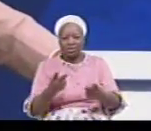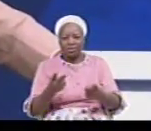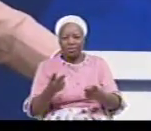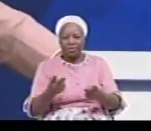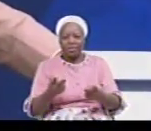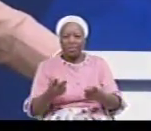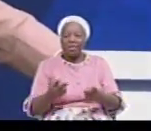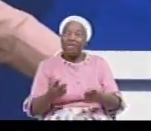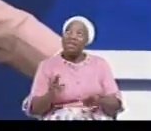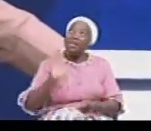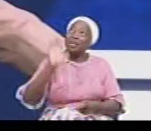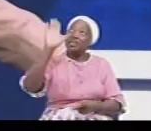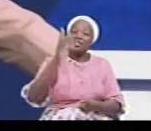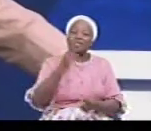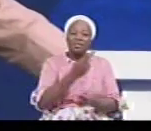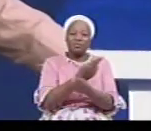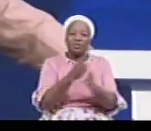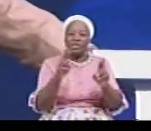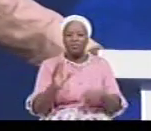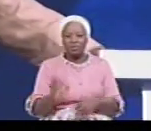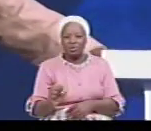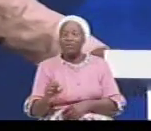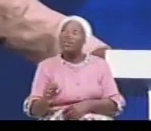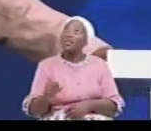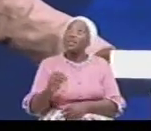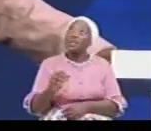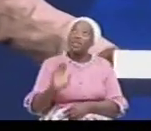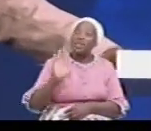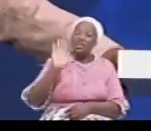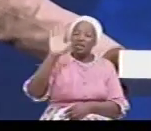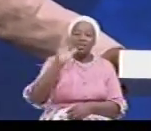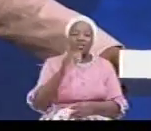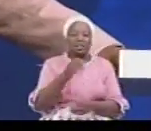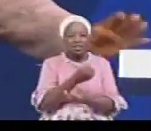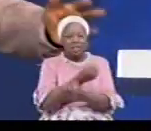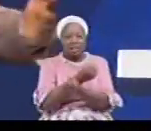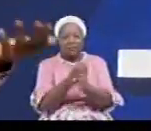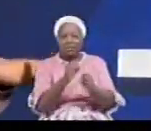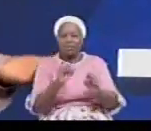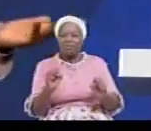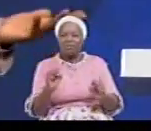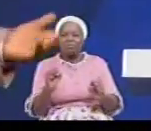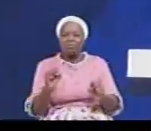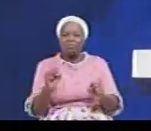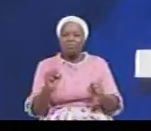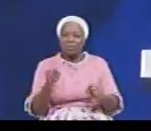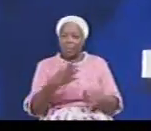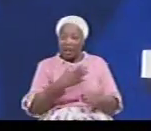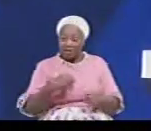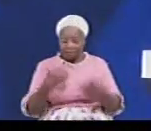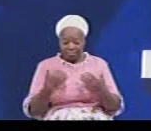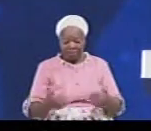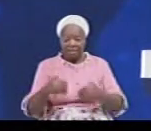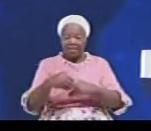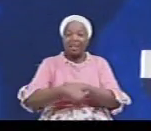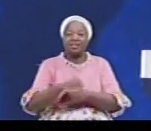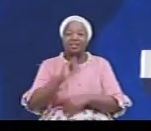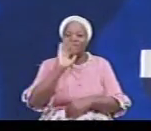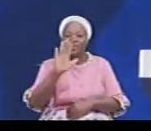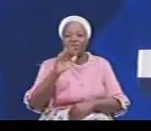his redemption, his salvation, and tonight is your